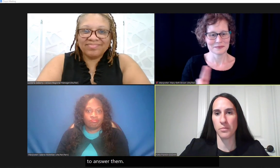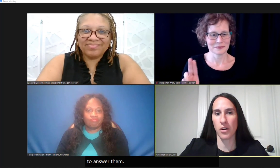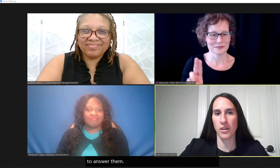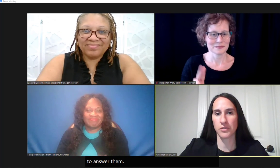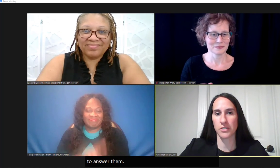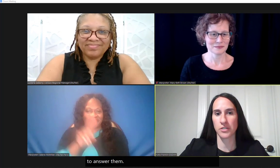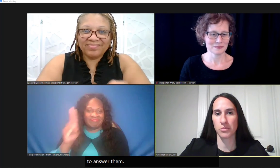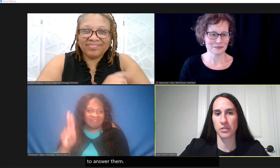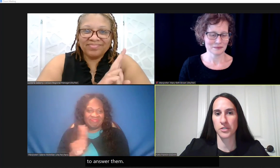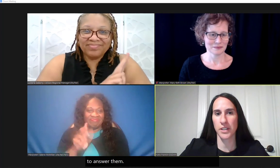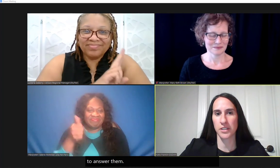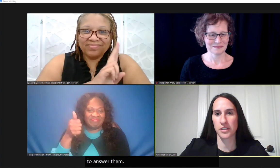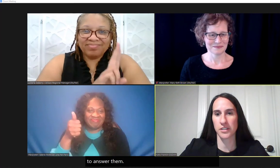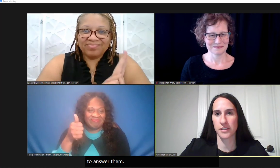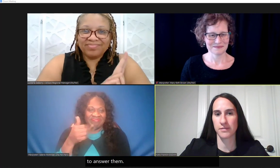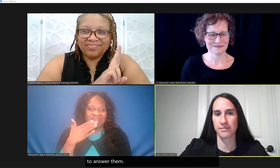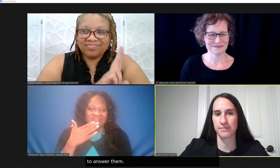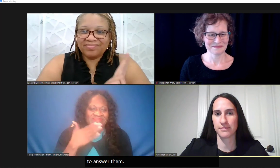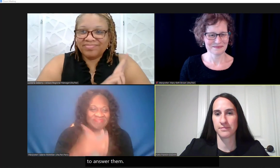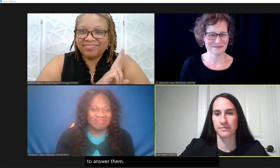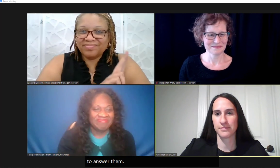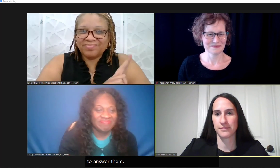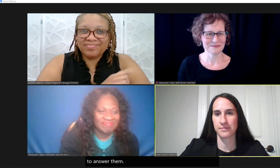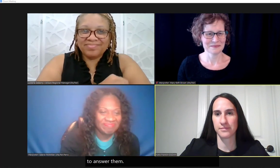And we'll go ahead and pause for interpreter switch.